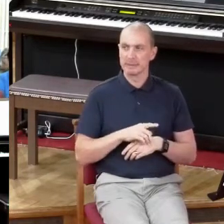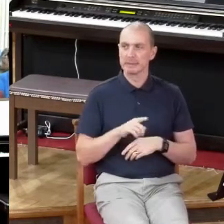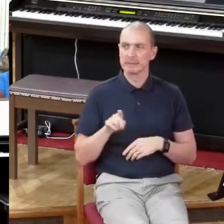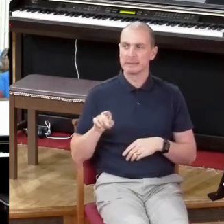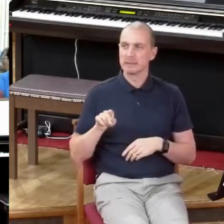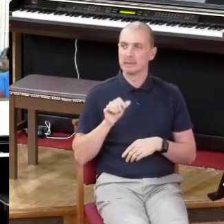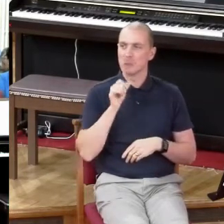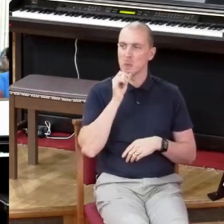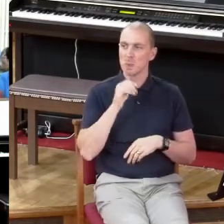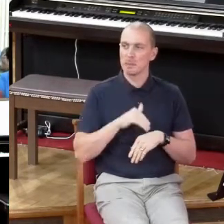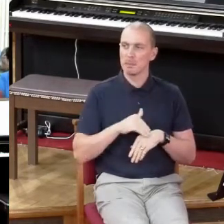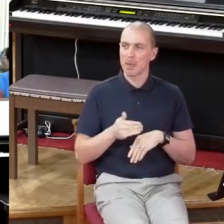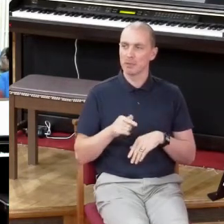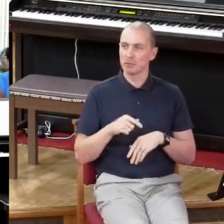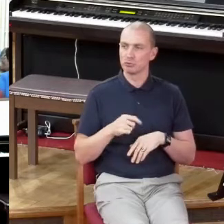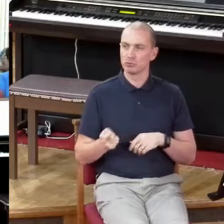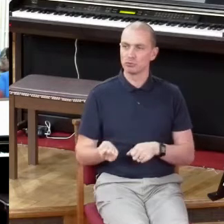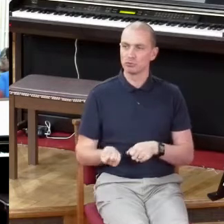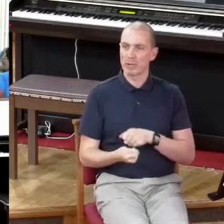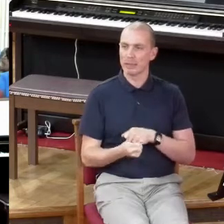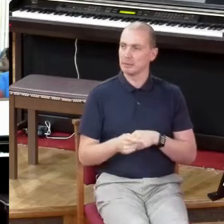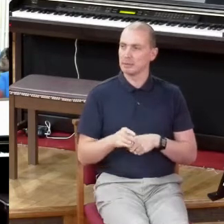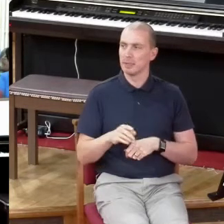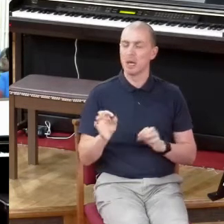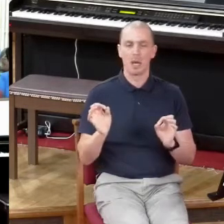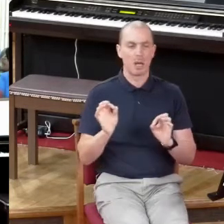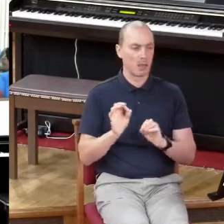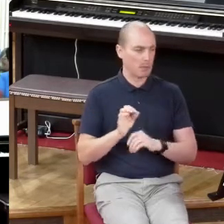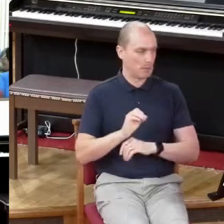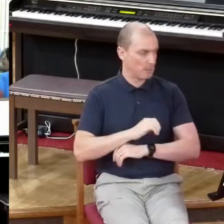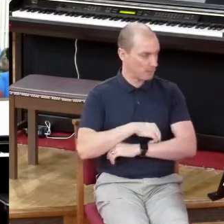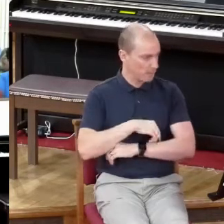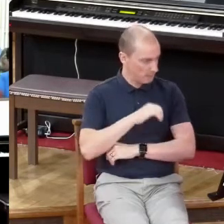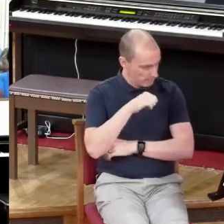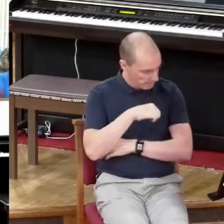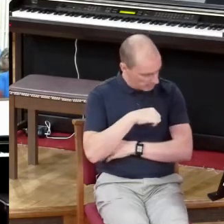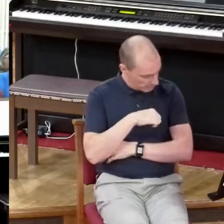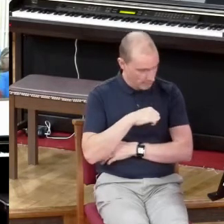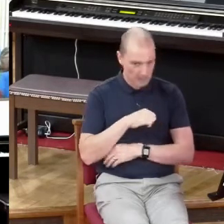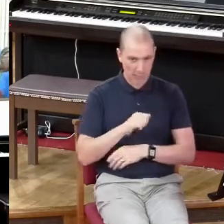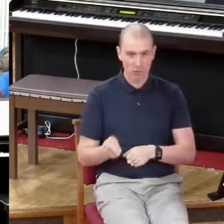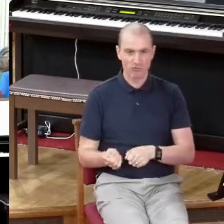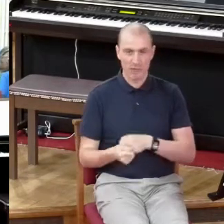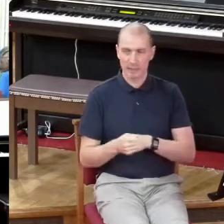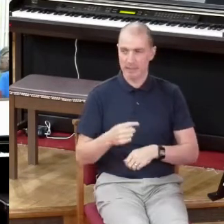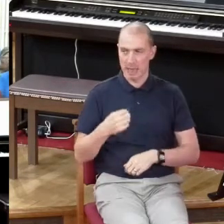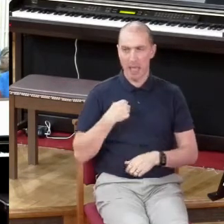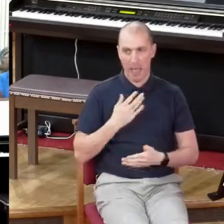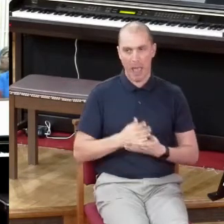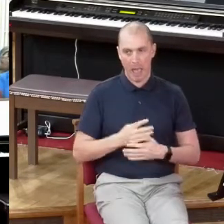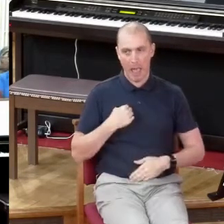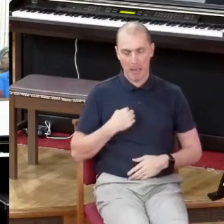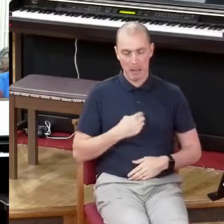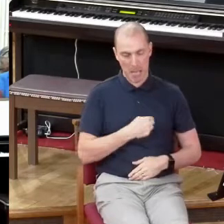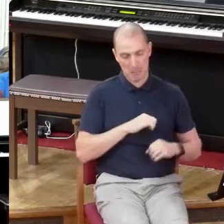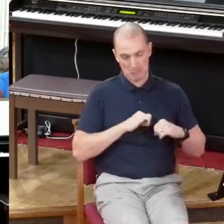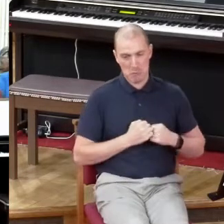cricket in this congregation? Nobody the slightest bit interested. Well, I am. And I'm heartbroken. There we go.